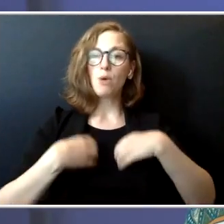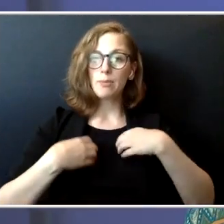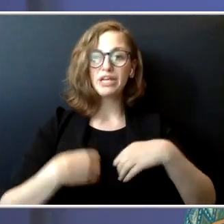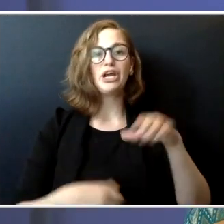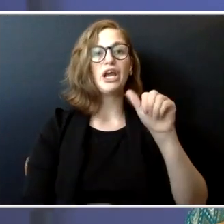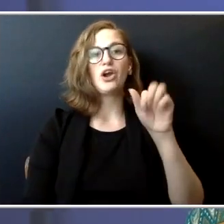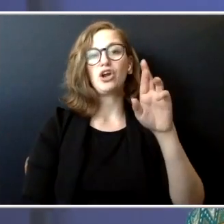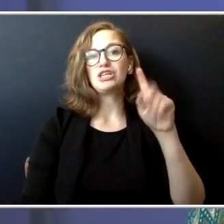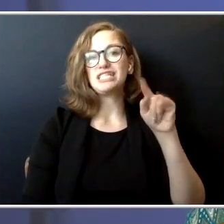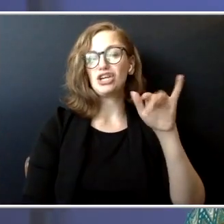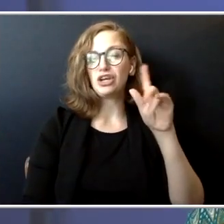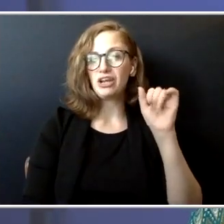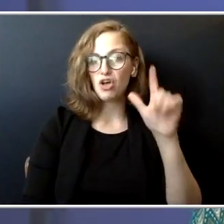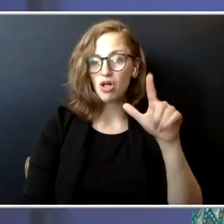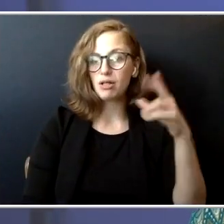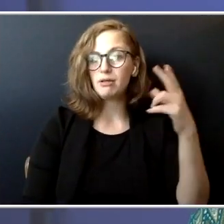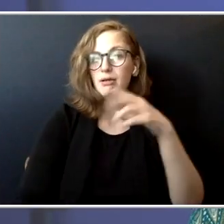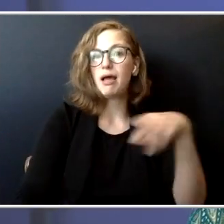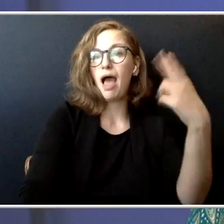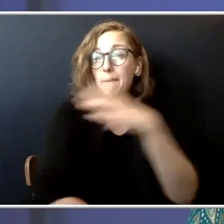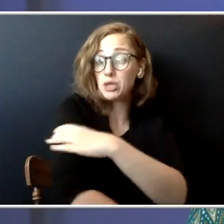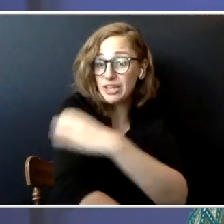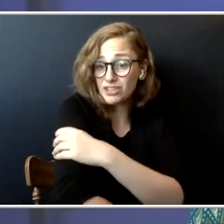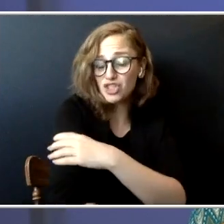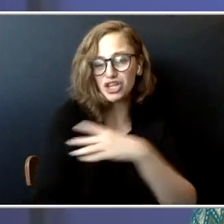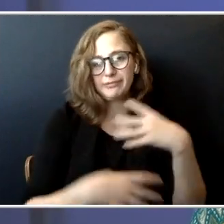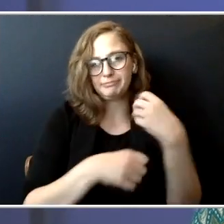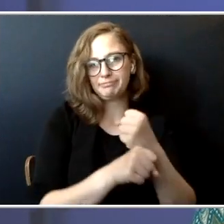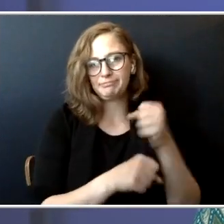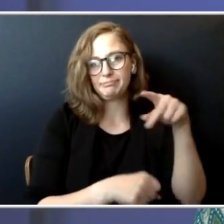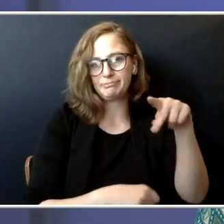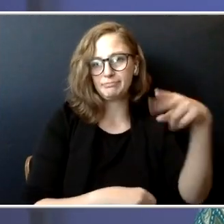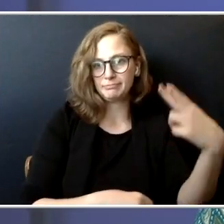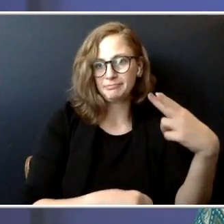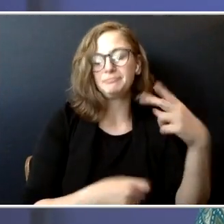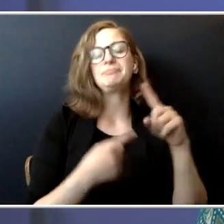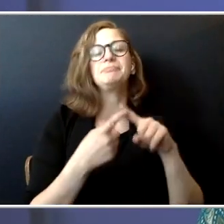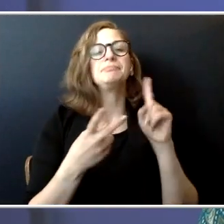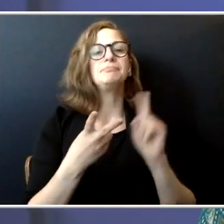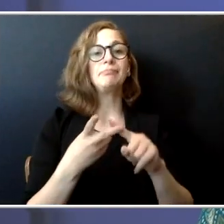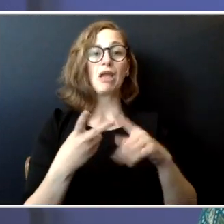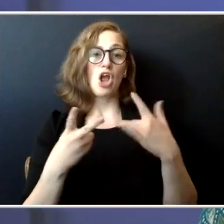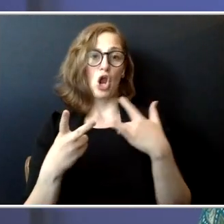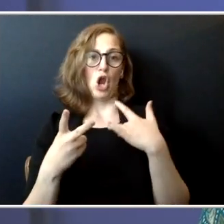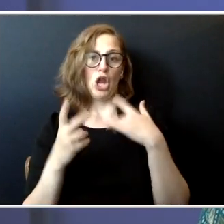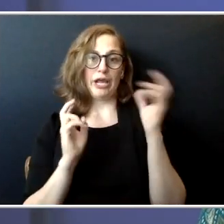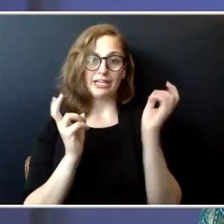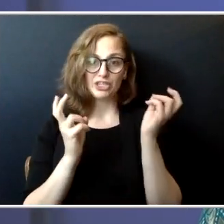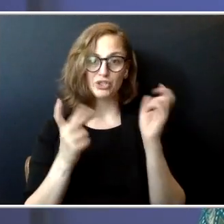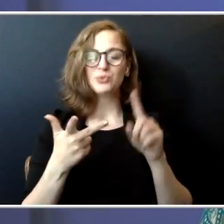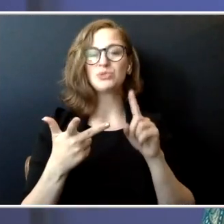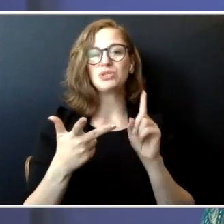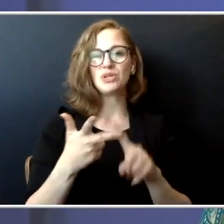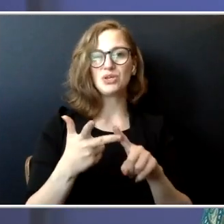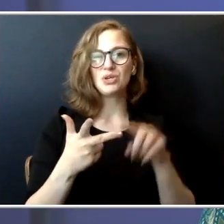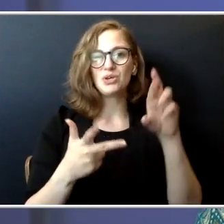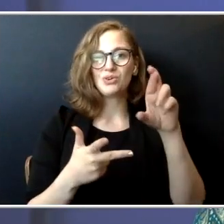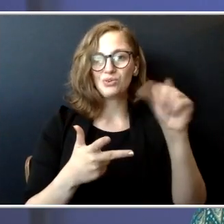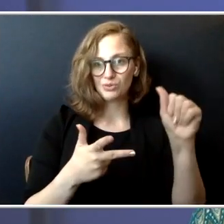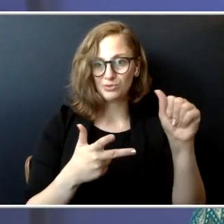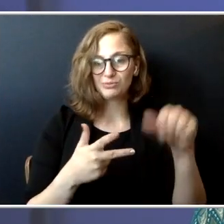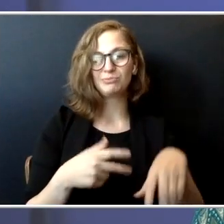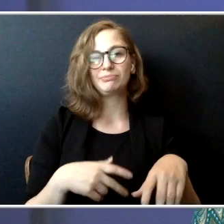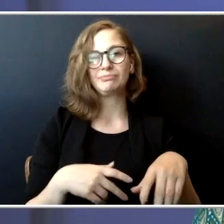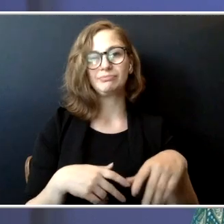being seen here for cardiac issues, as well as rheumatoid, which is I have mixed connective